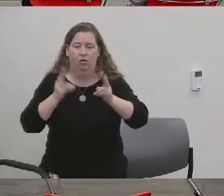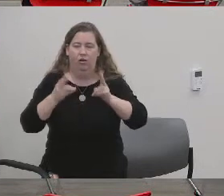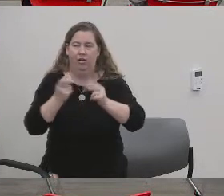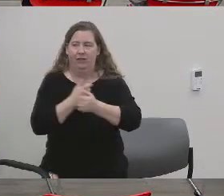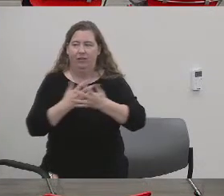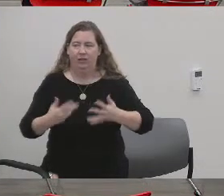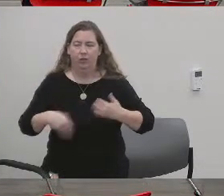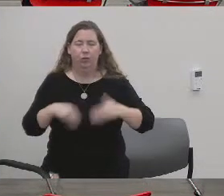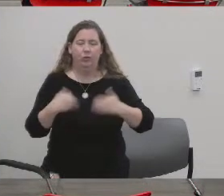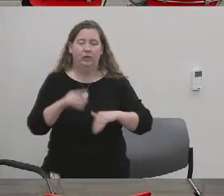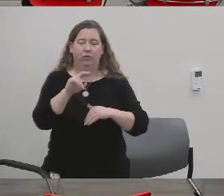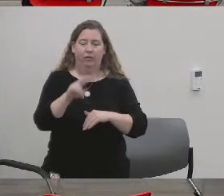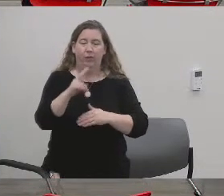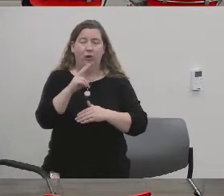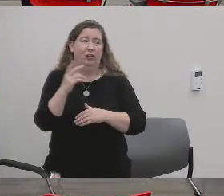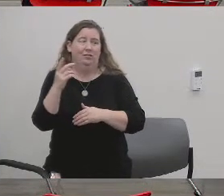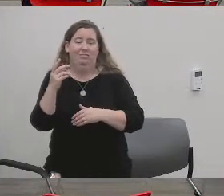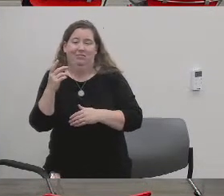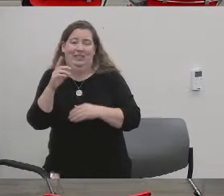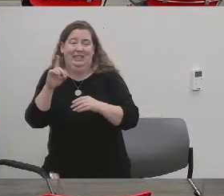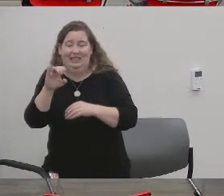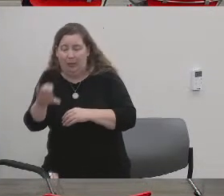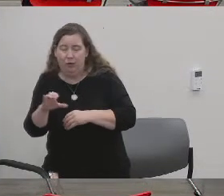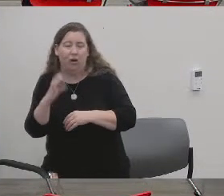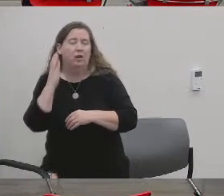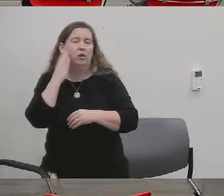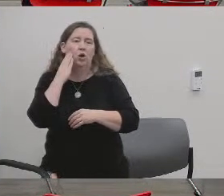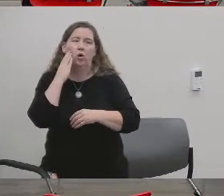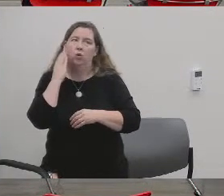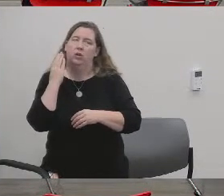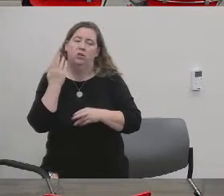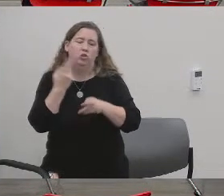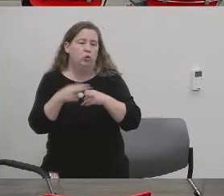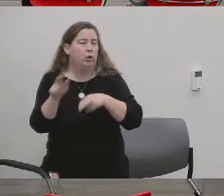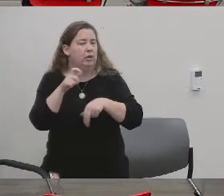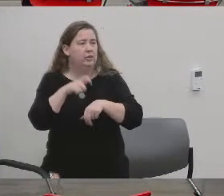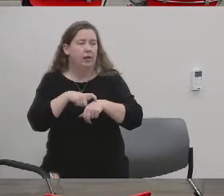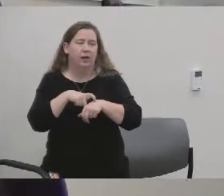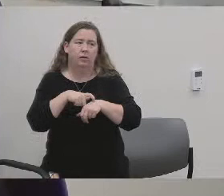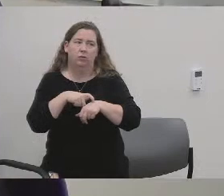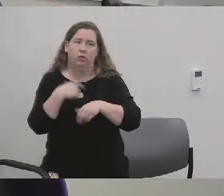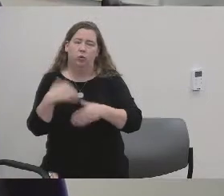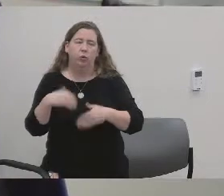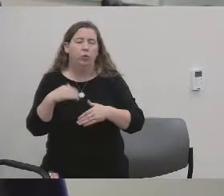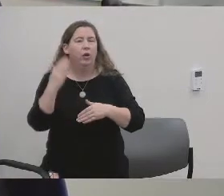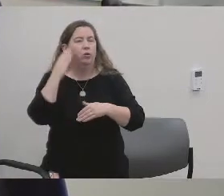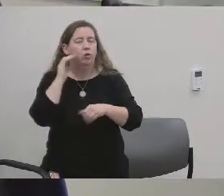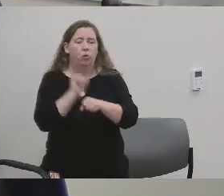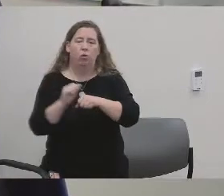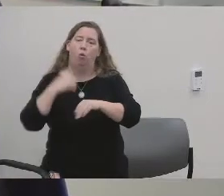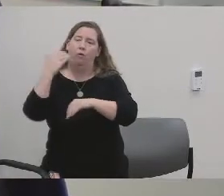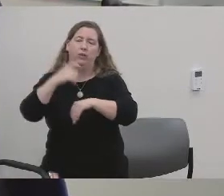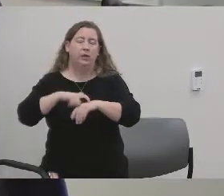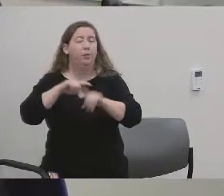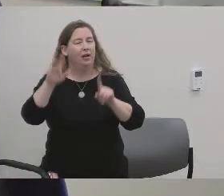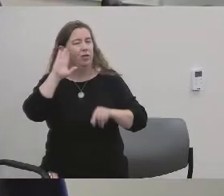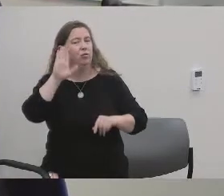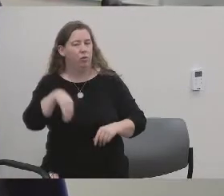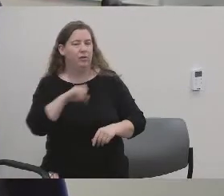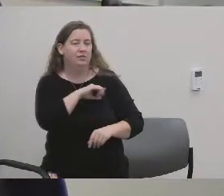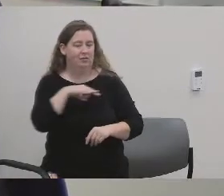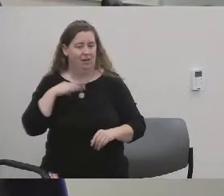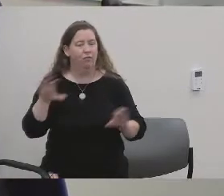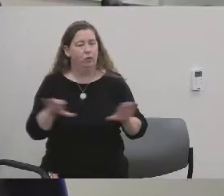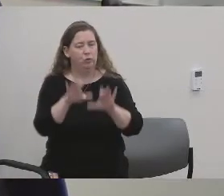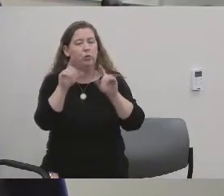of December, I know it's not enough. And I'm sure that they will be working over the holidays, which is a shame. And I know our staff will do it because they're so